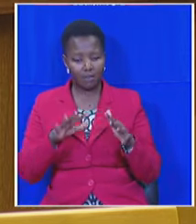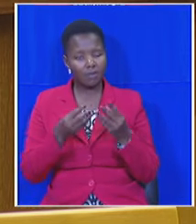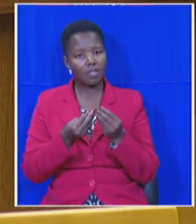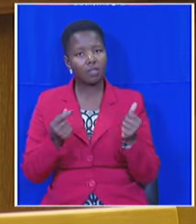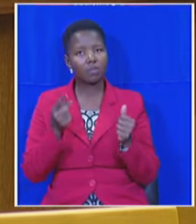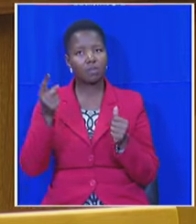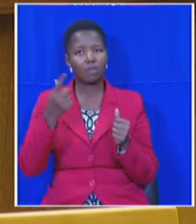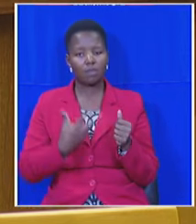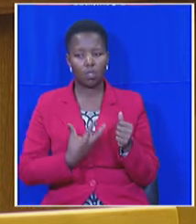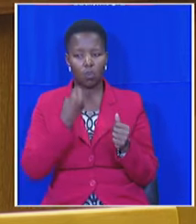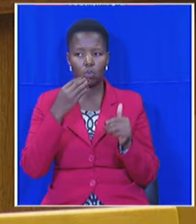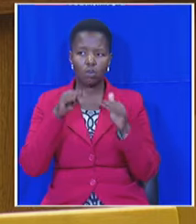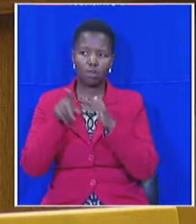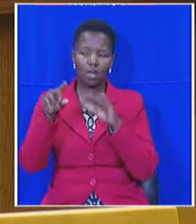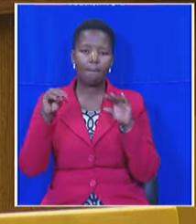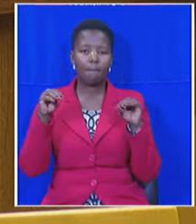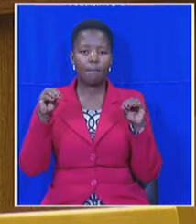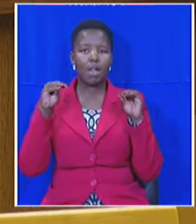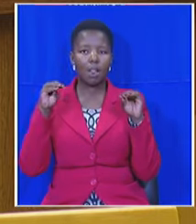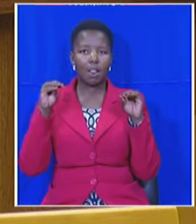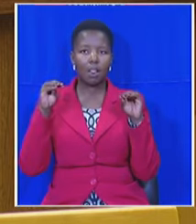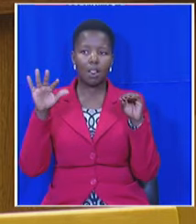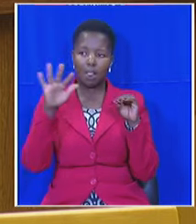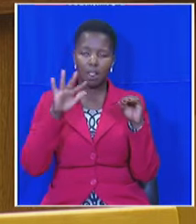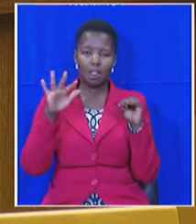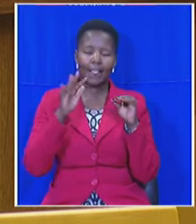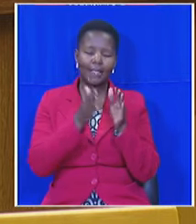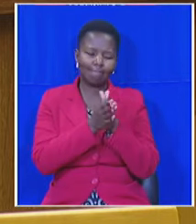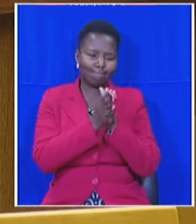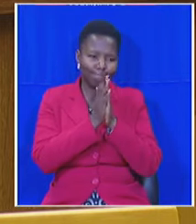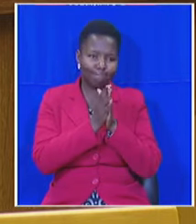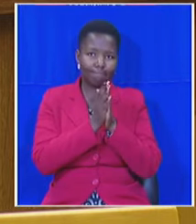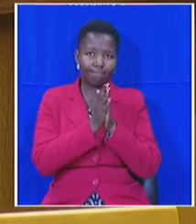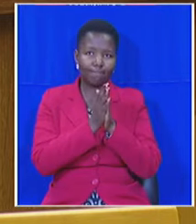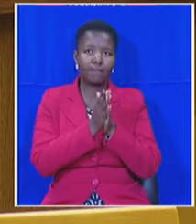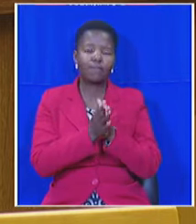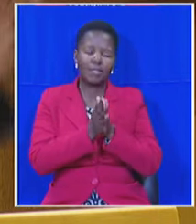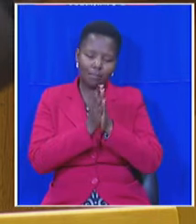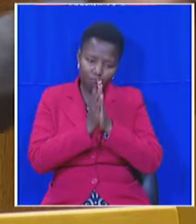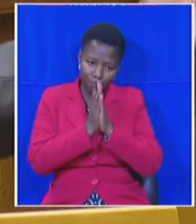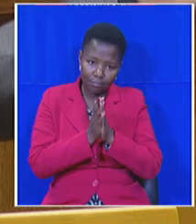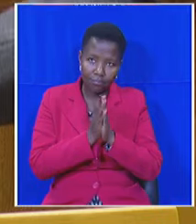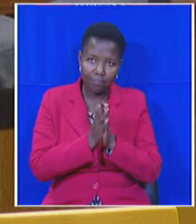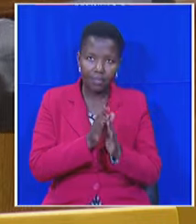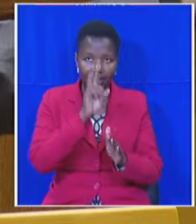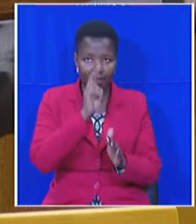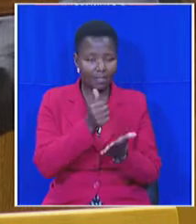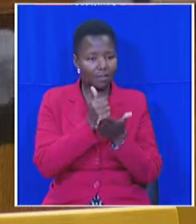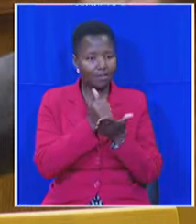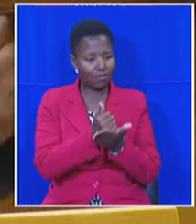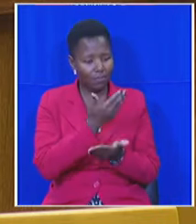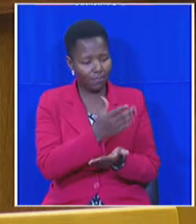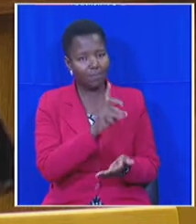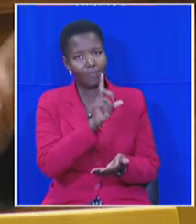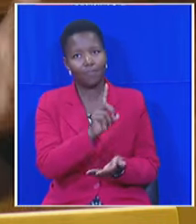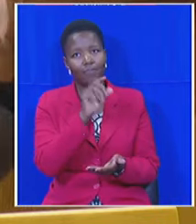in PAL, hundreds of them. They are virtually begging, when I tell you virtually begging for some assistance from this Democratic